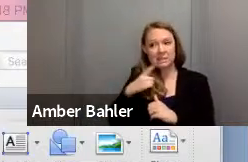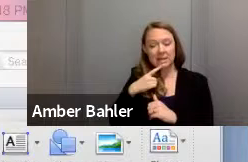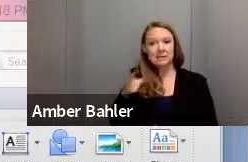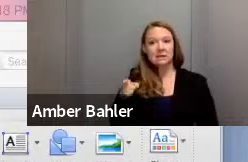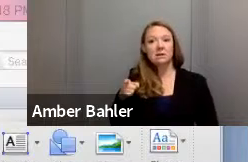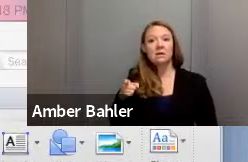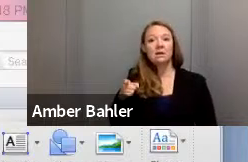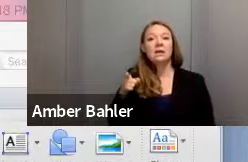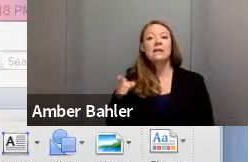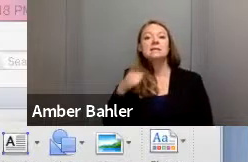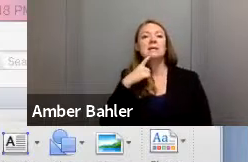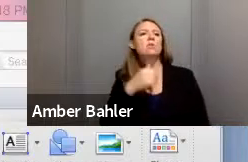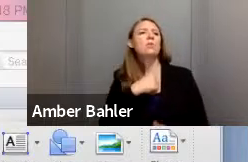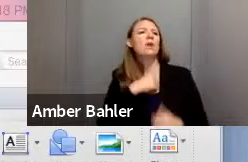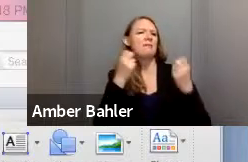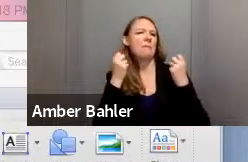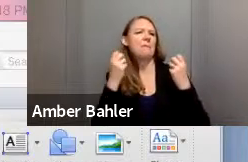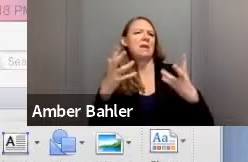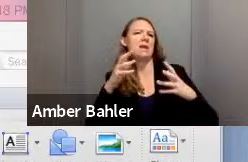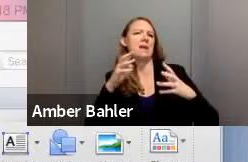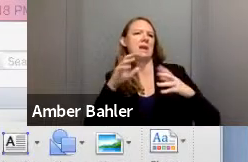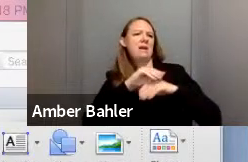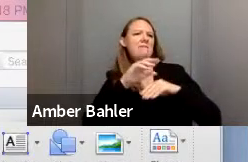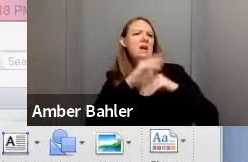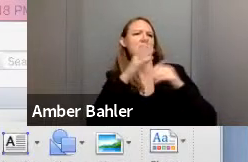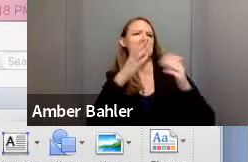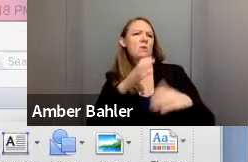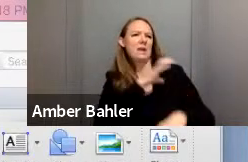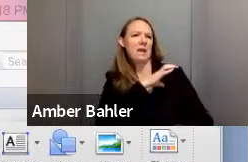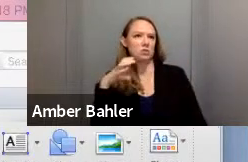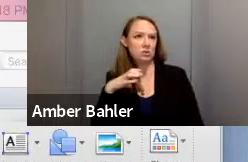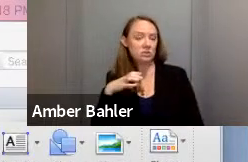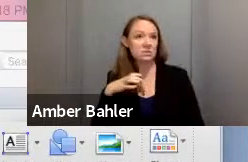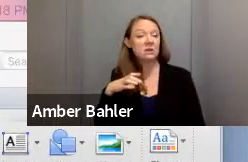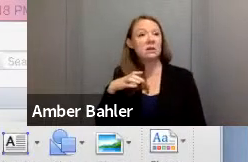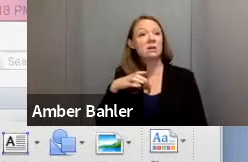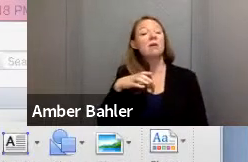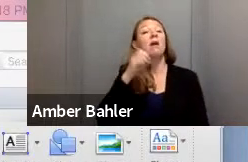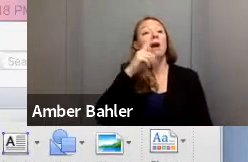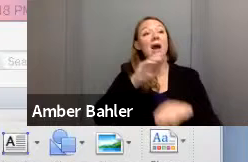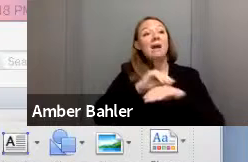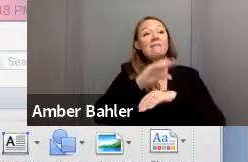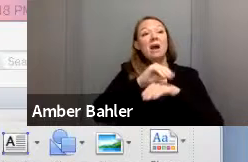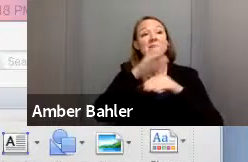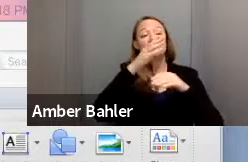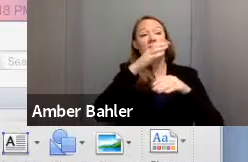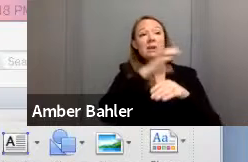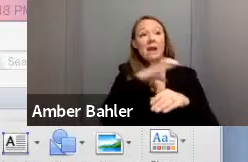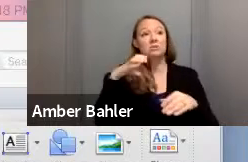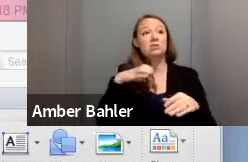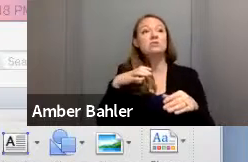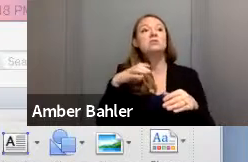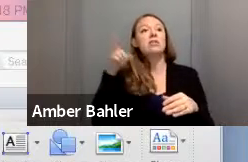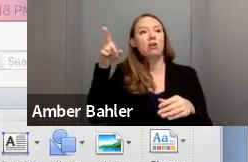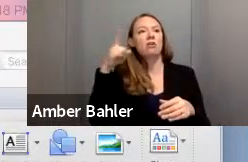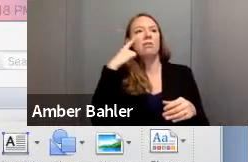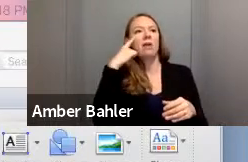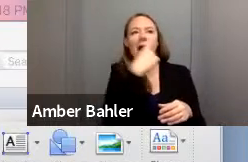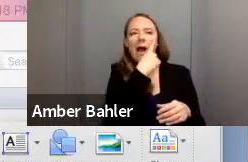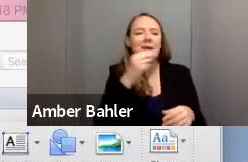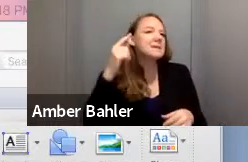many advisory councils around. They serve as the eyes and ears for the Pennsylvania Human Relations